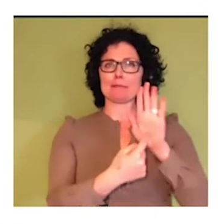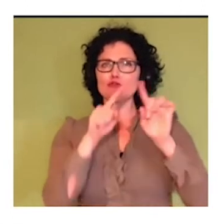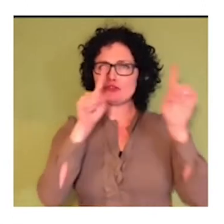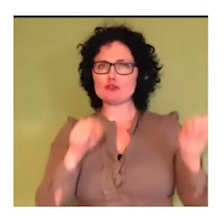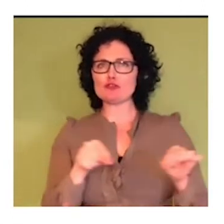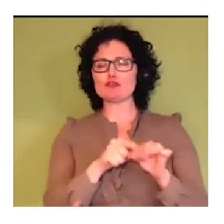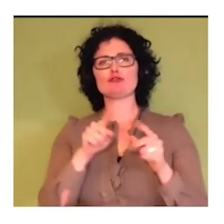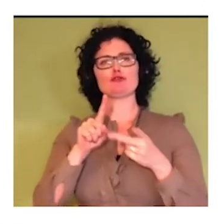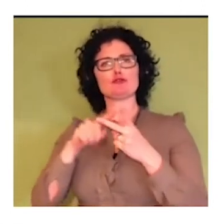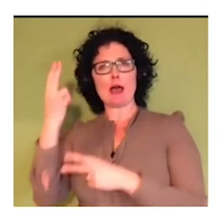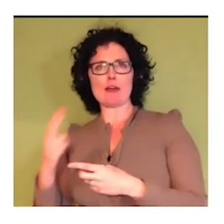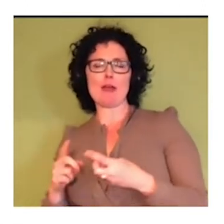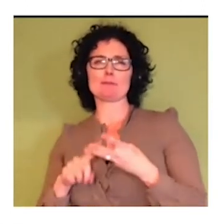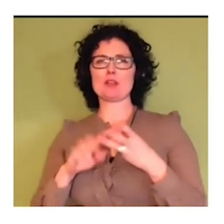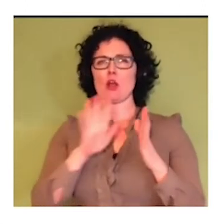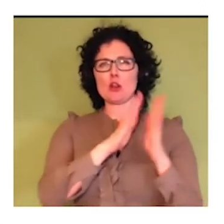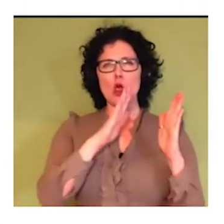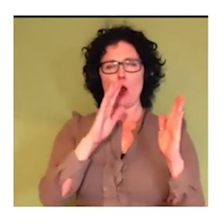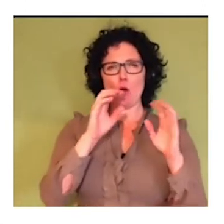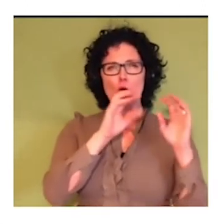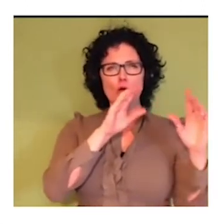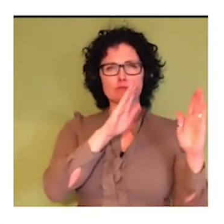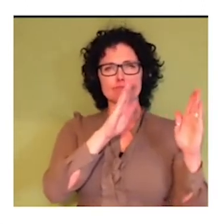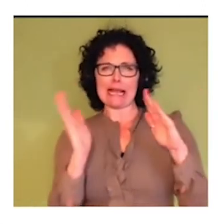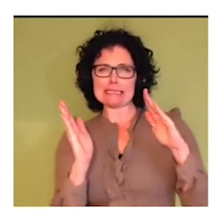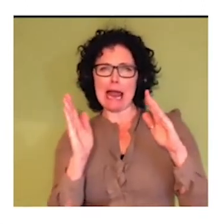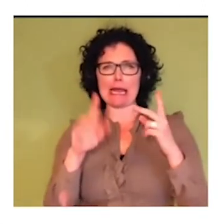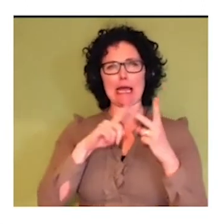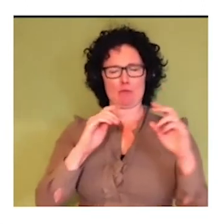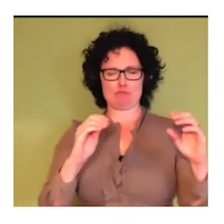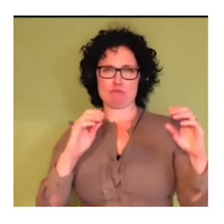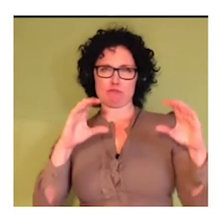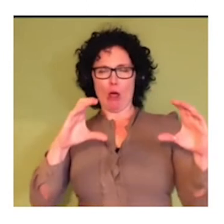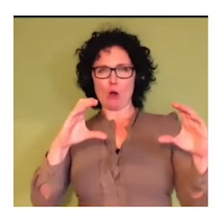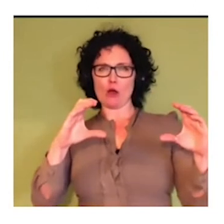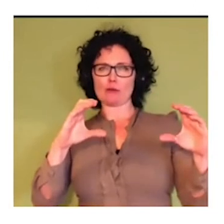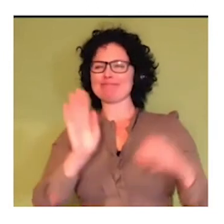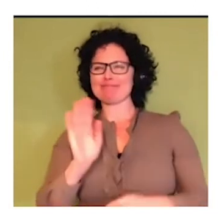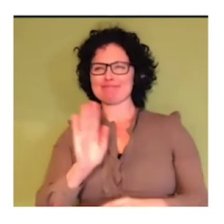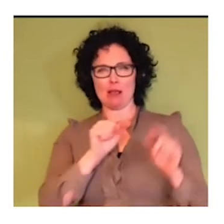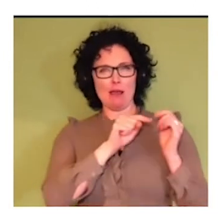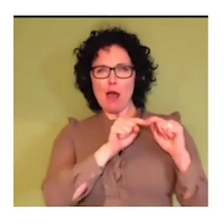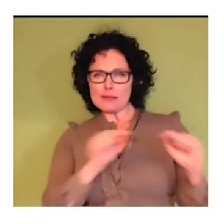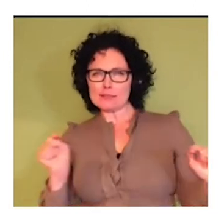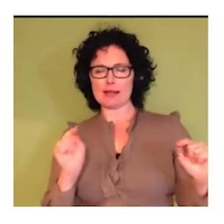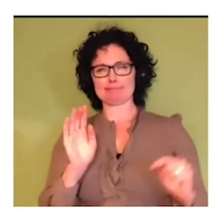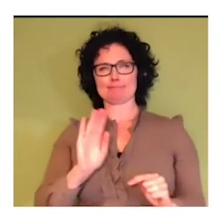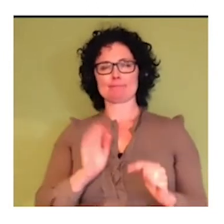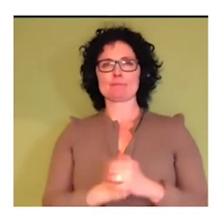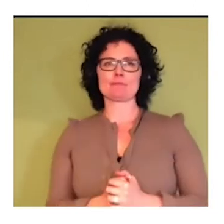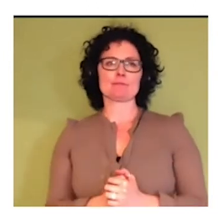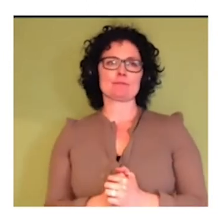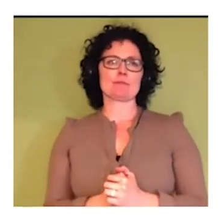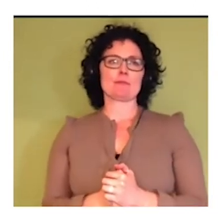italics, underlining or large blocks of capital letters. Page numbers, labels, superscripts,